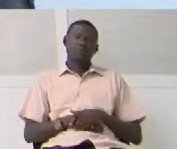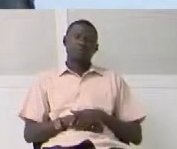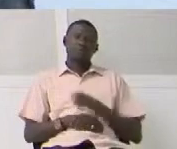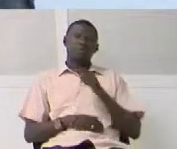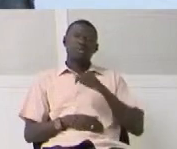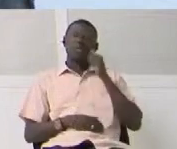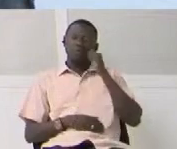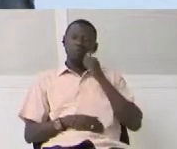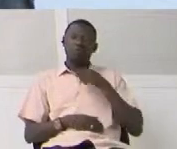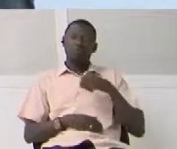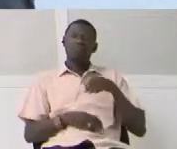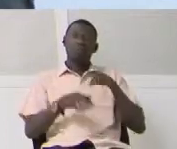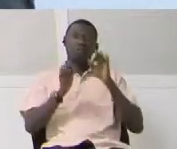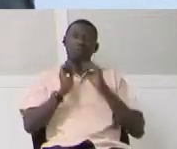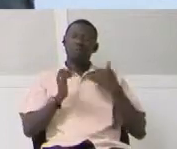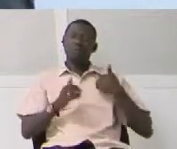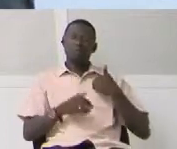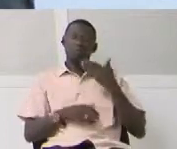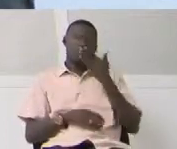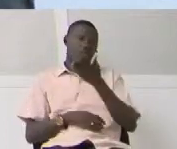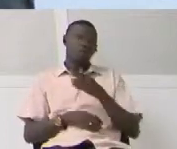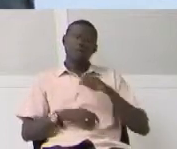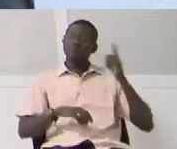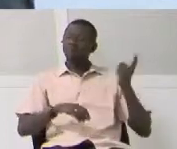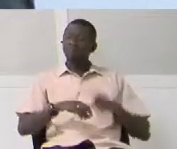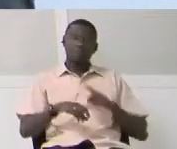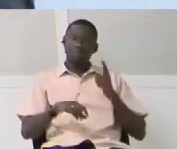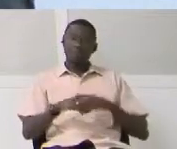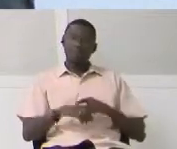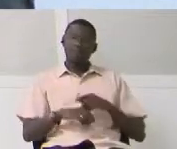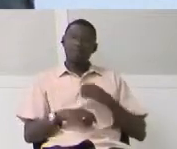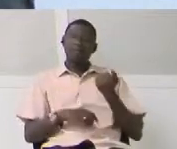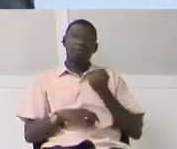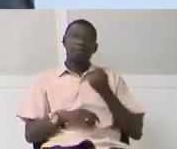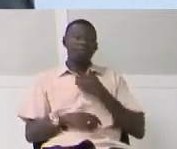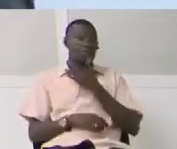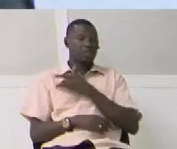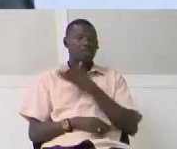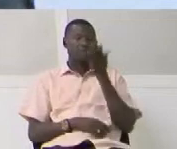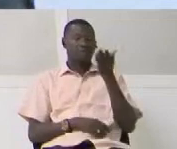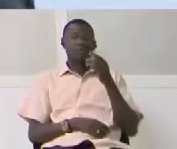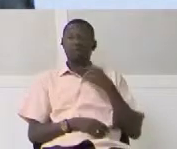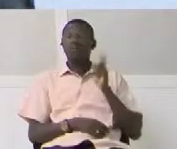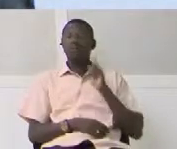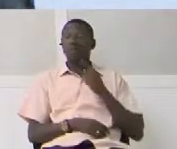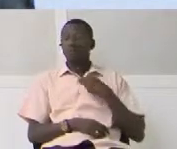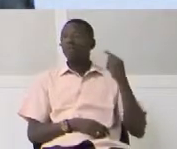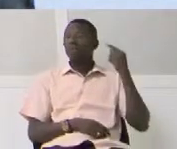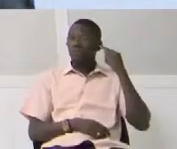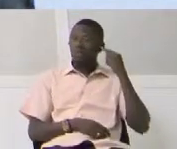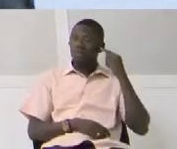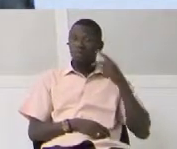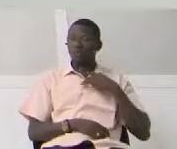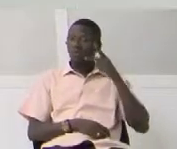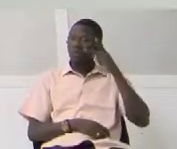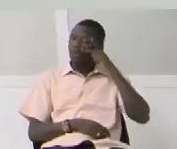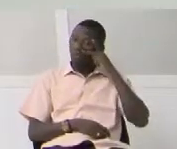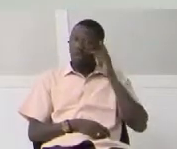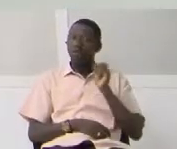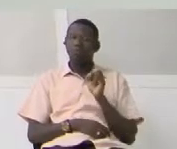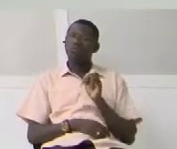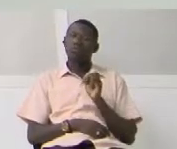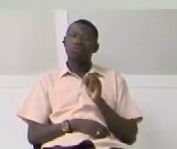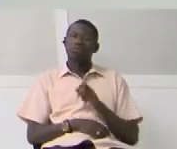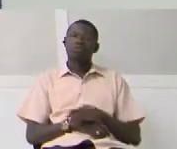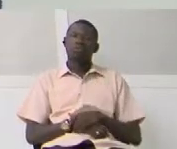That he used to take people to Mile 7 and beat them up there because he lived there. That was what I used to hear, not that I experienced. And what